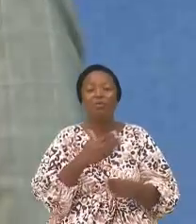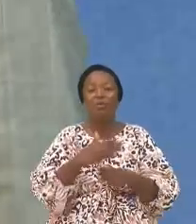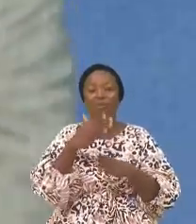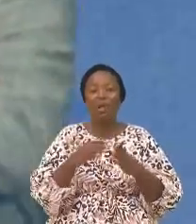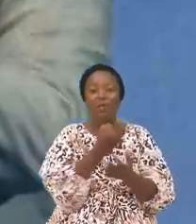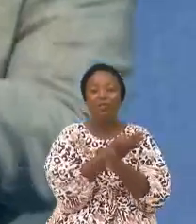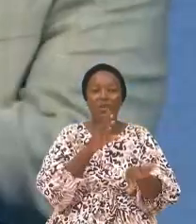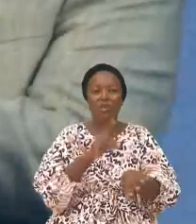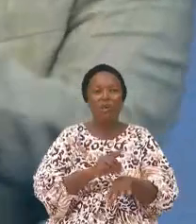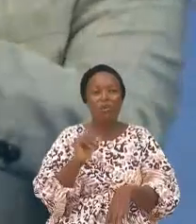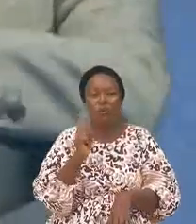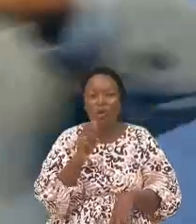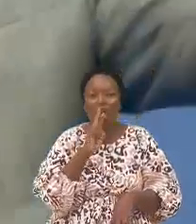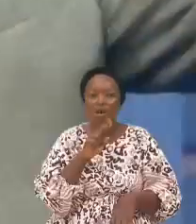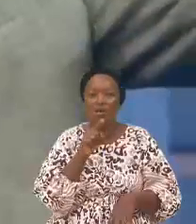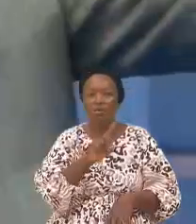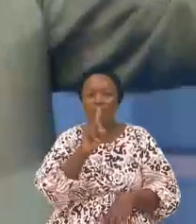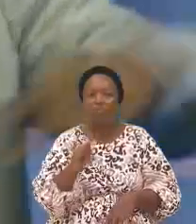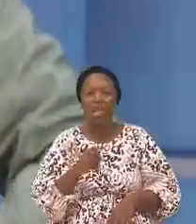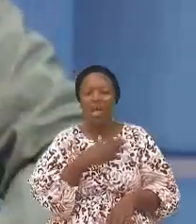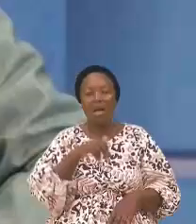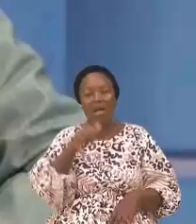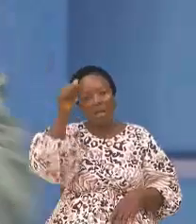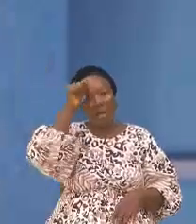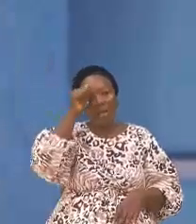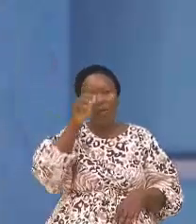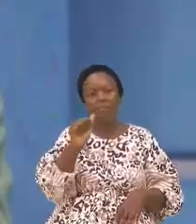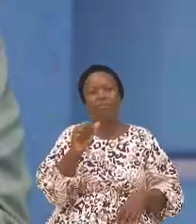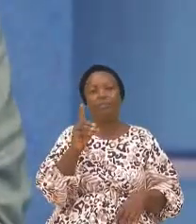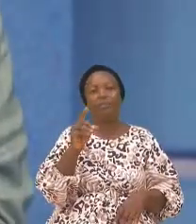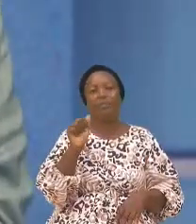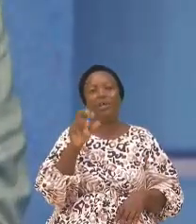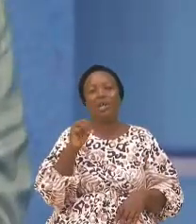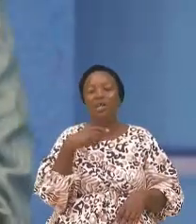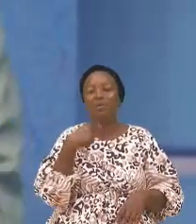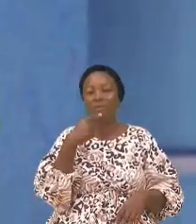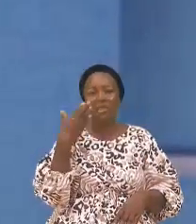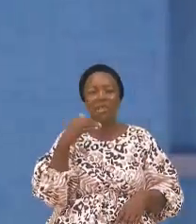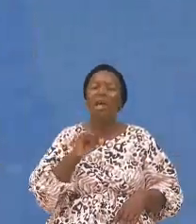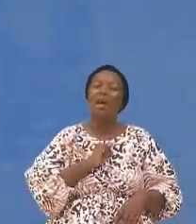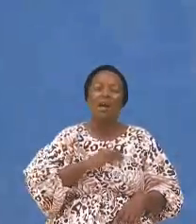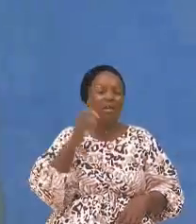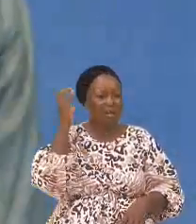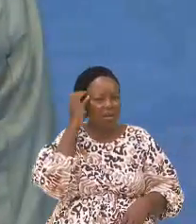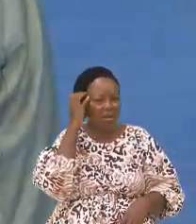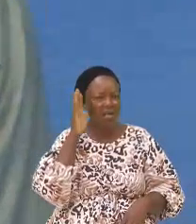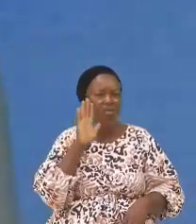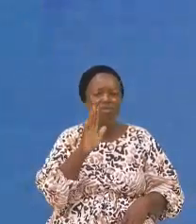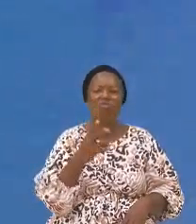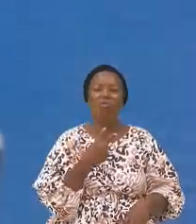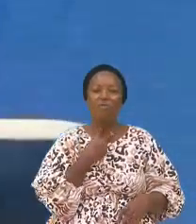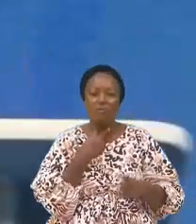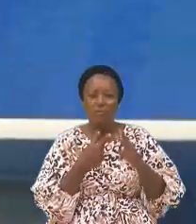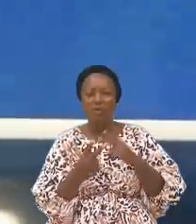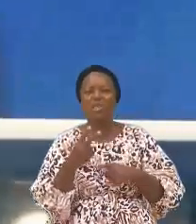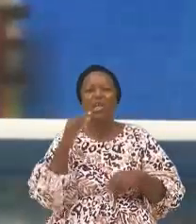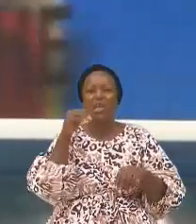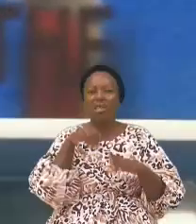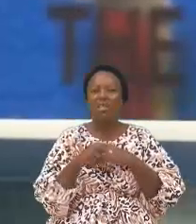of health, a place of total freedom. Where are you? And Adam said,